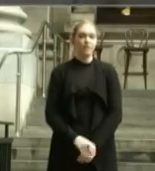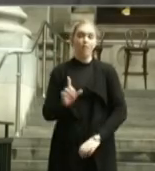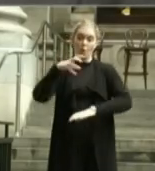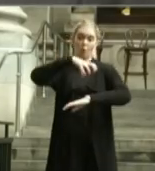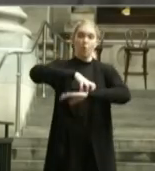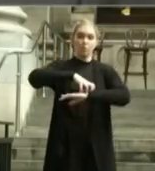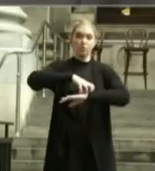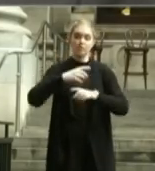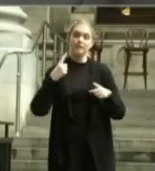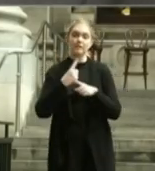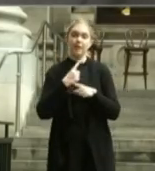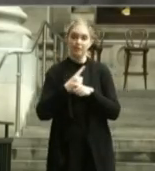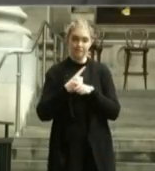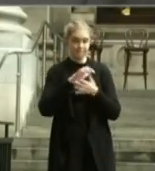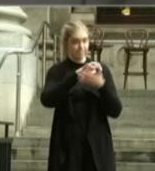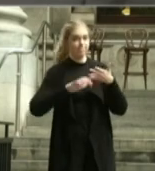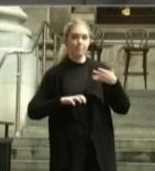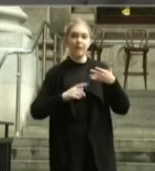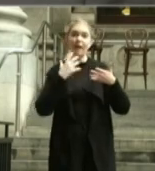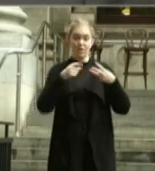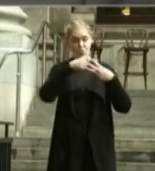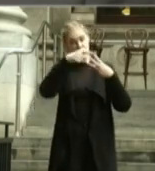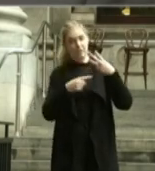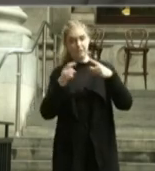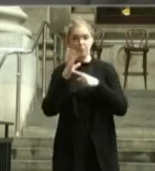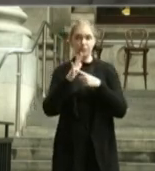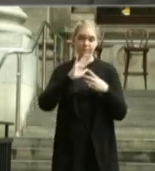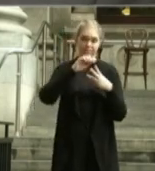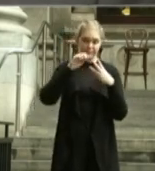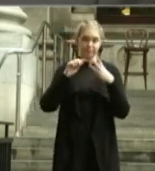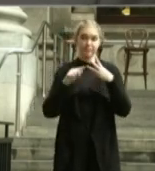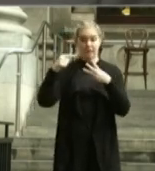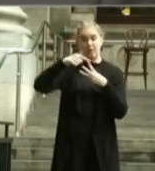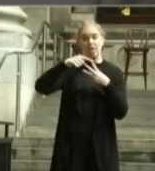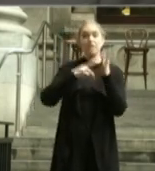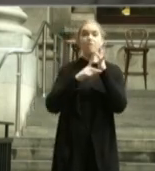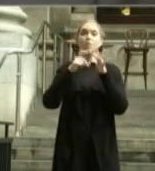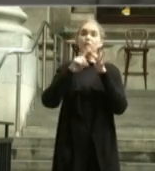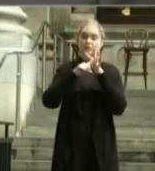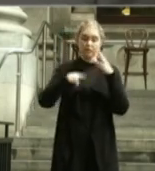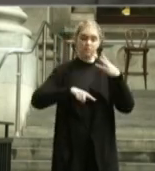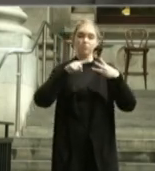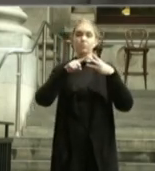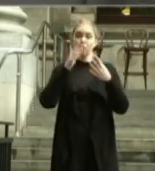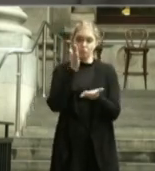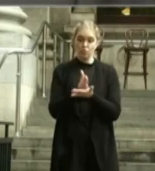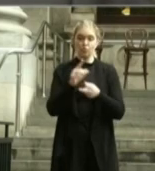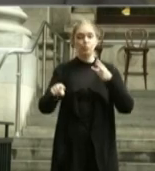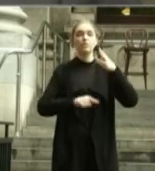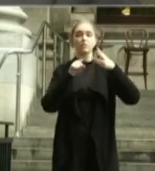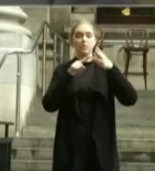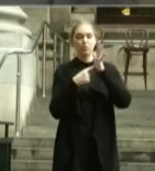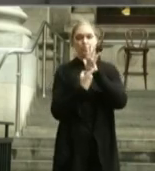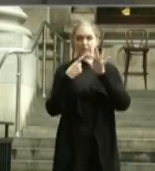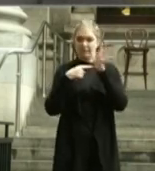The Uluru Statement calls for three core elements: voice, truth, treaty, and we'll deliver on